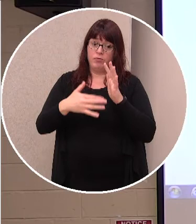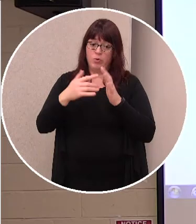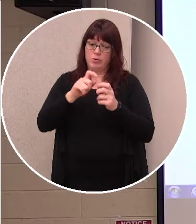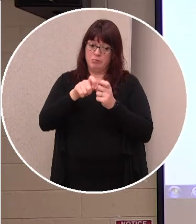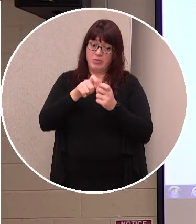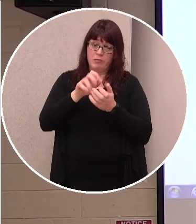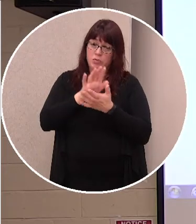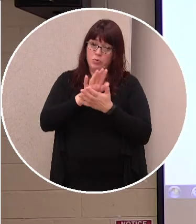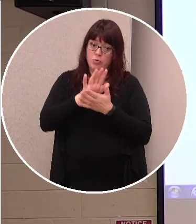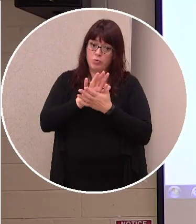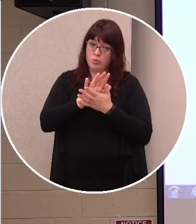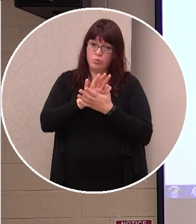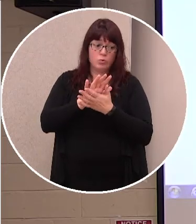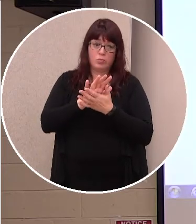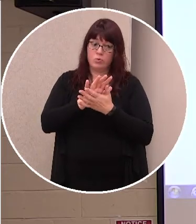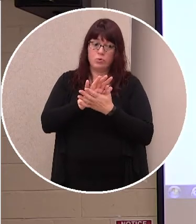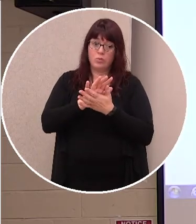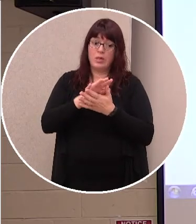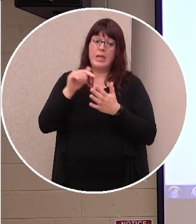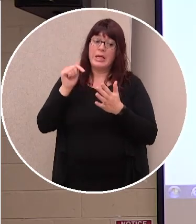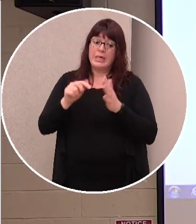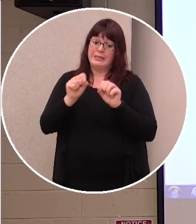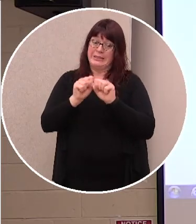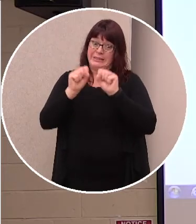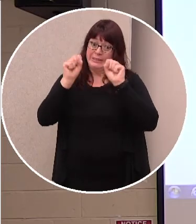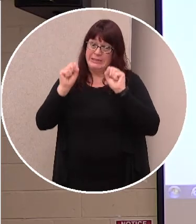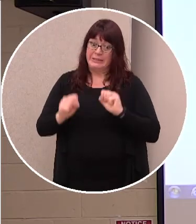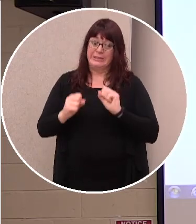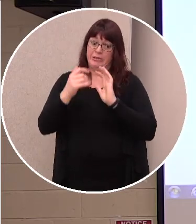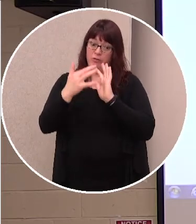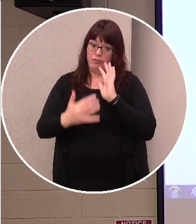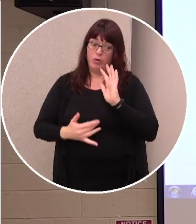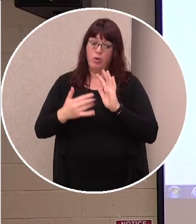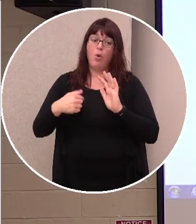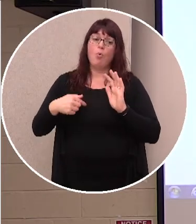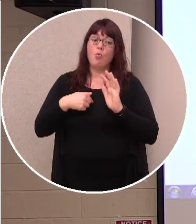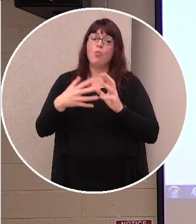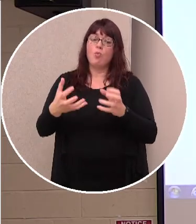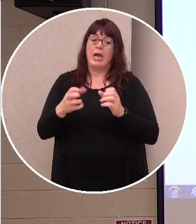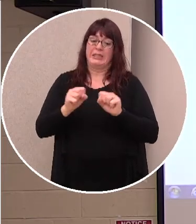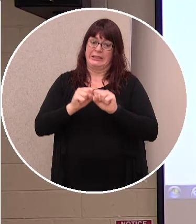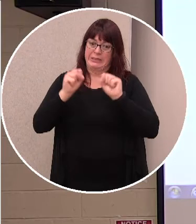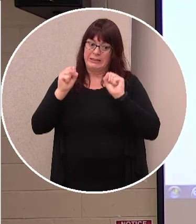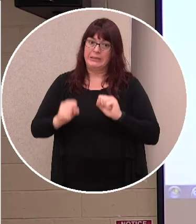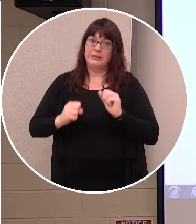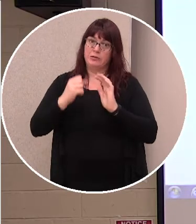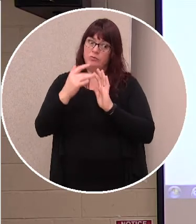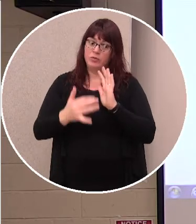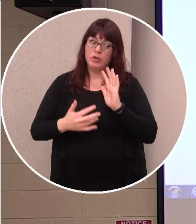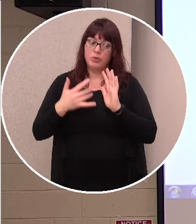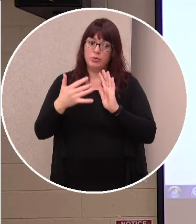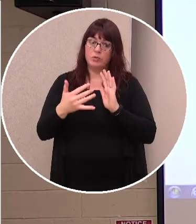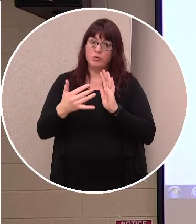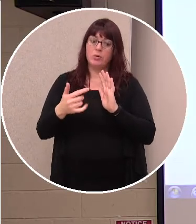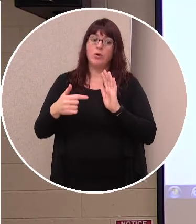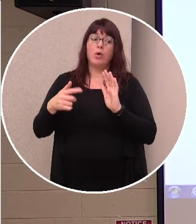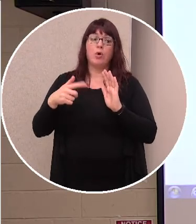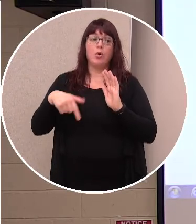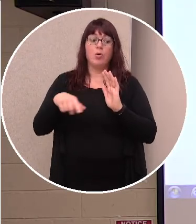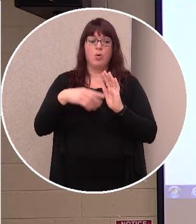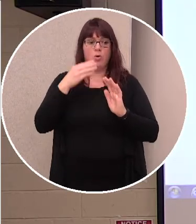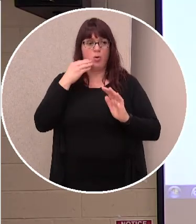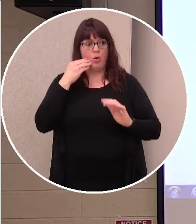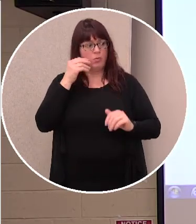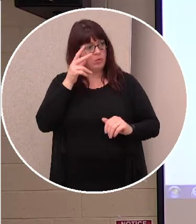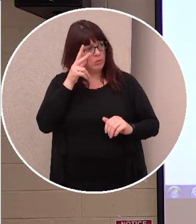and we might have made that error in that time. So it should be a system review. So the idea for the people that are at home looking and doing